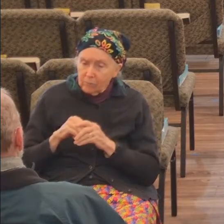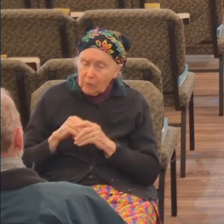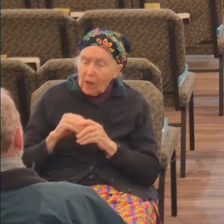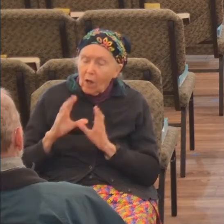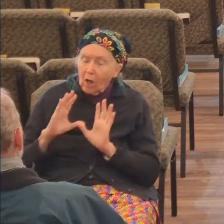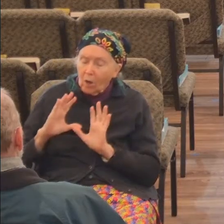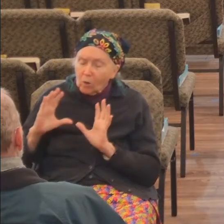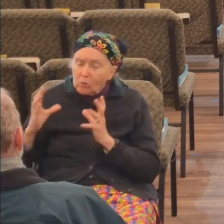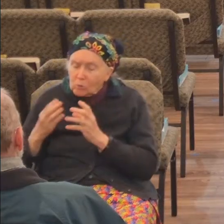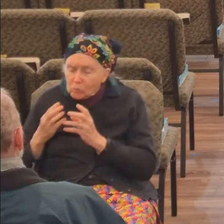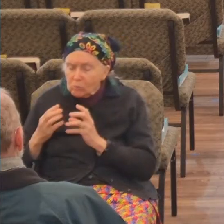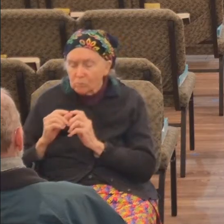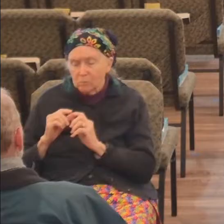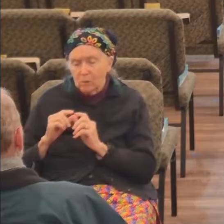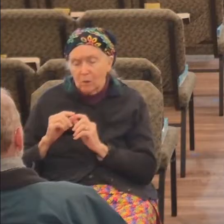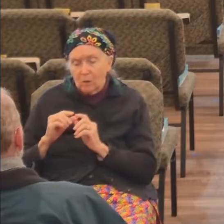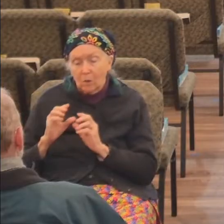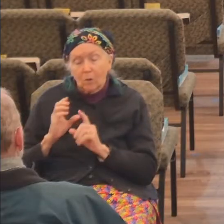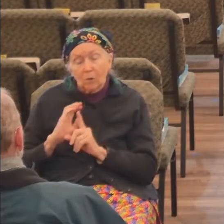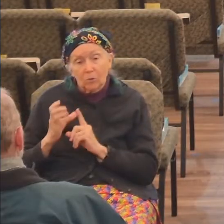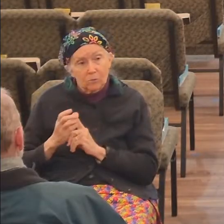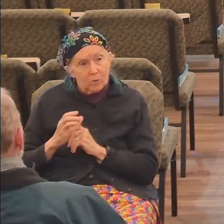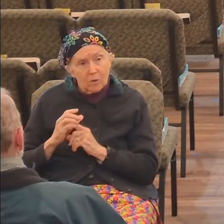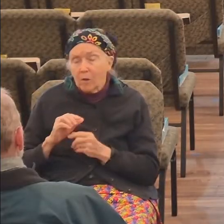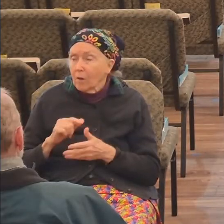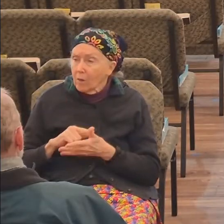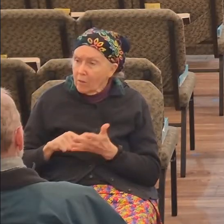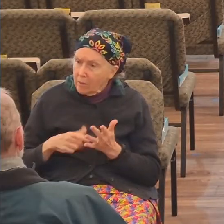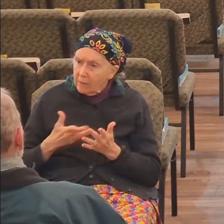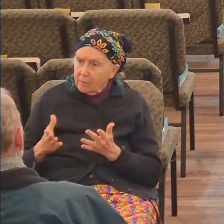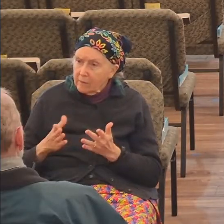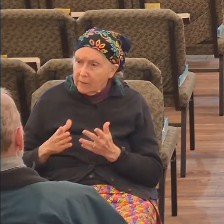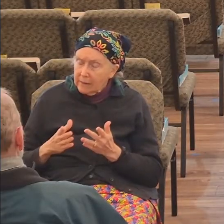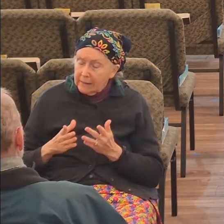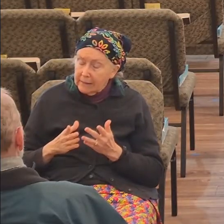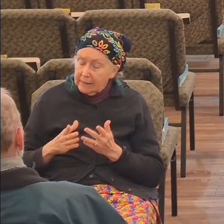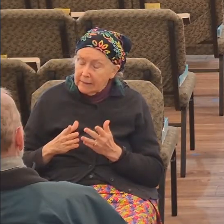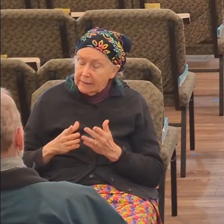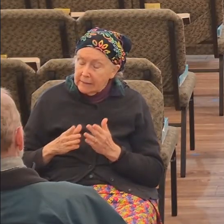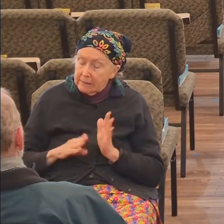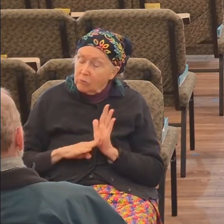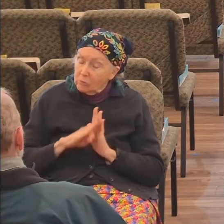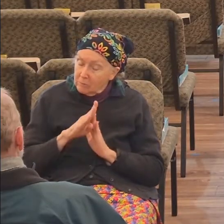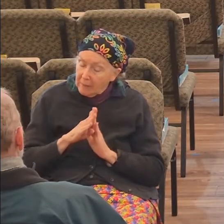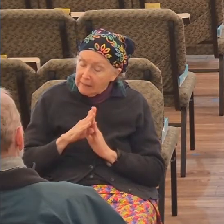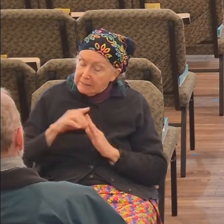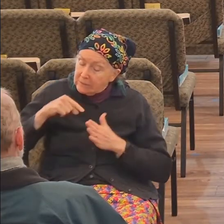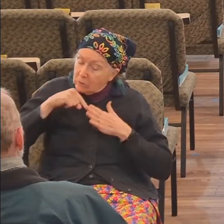Those things run deep, don't they? How you see yourself,